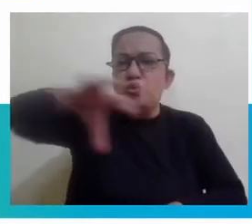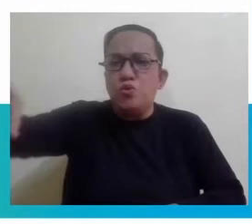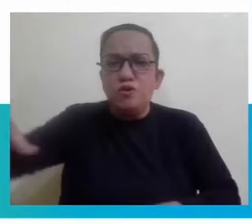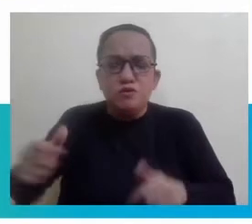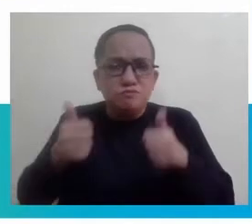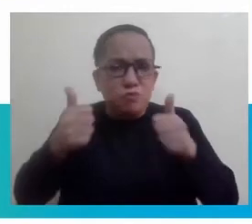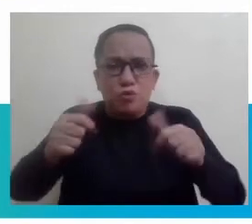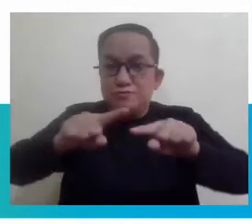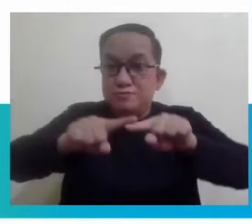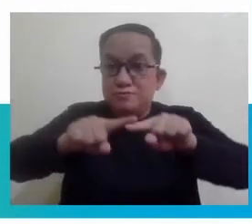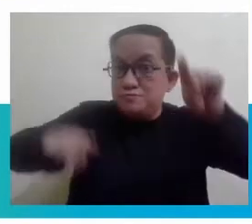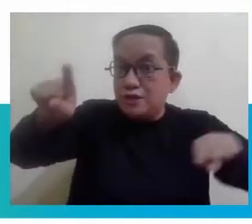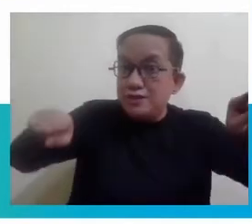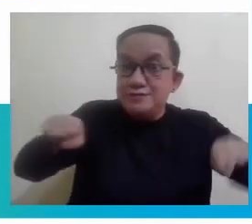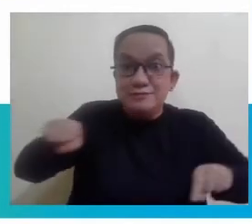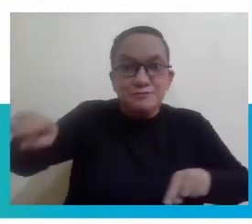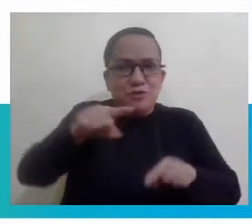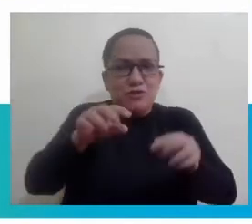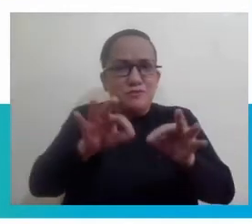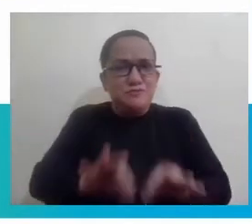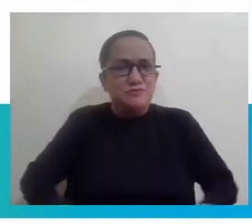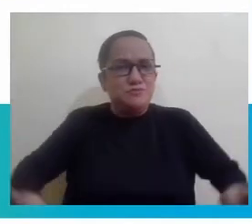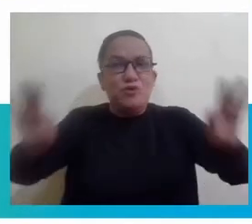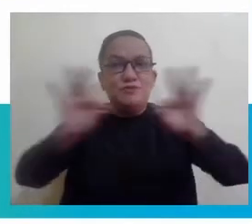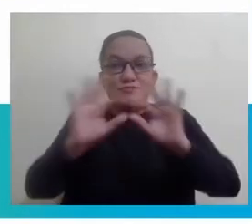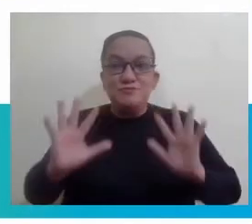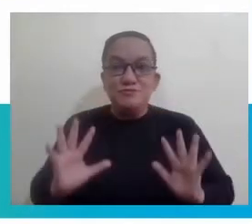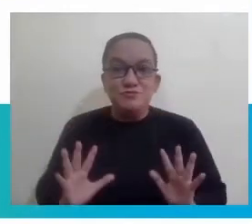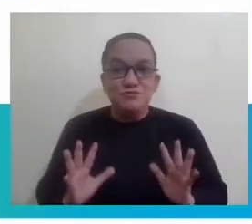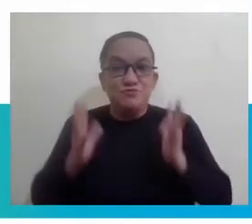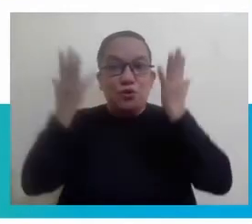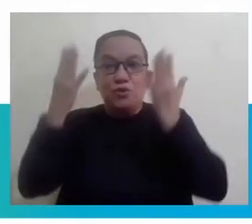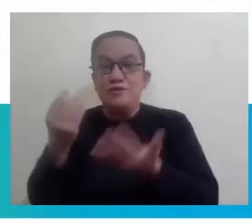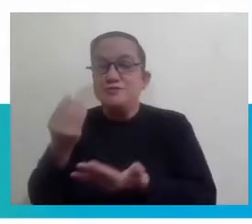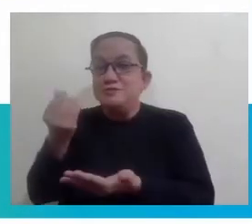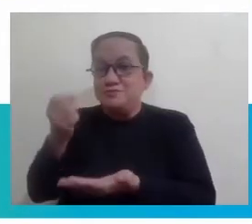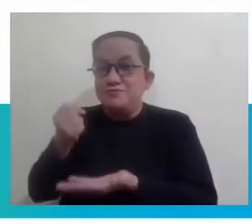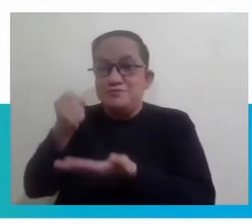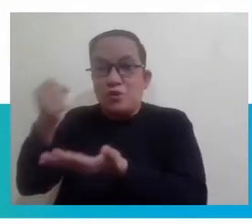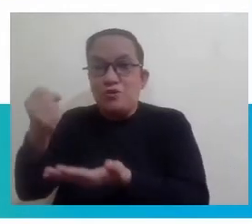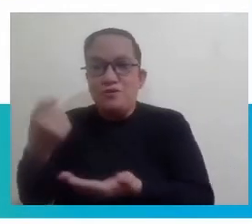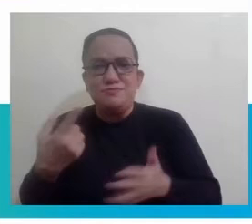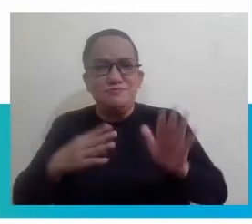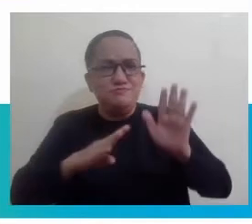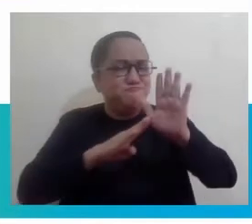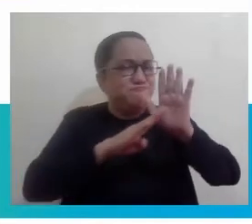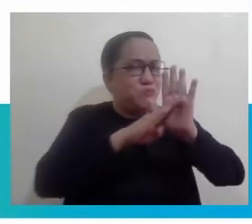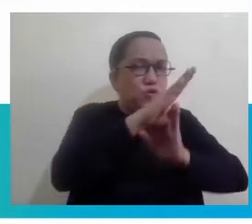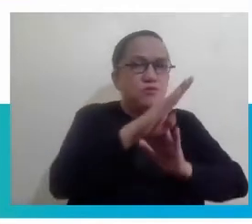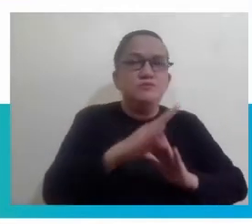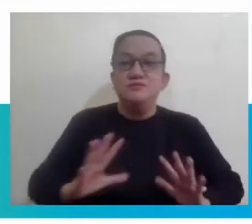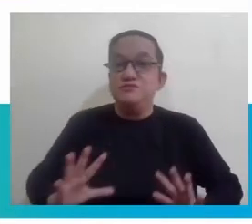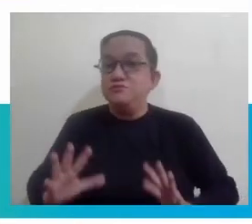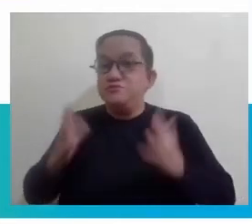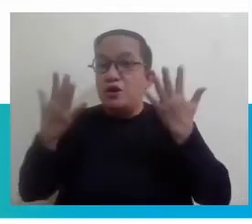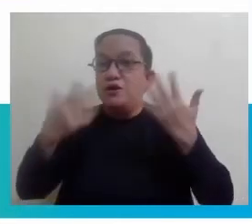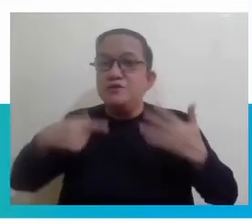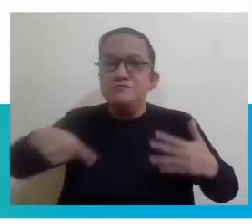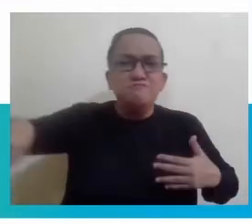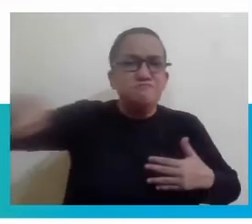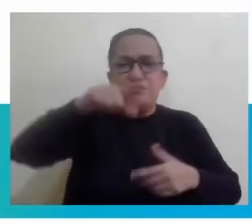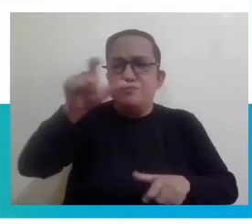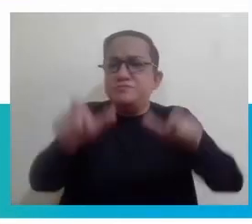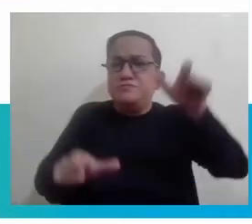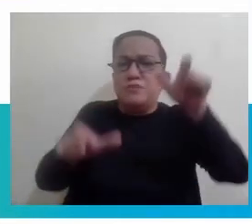livelihoods, and economic prosperity. They provide food, clean air,